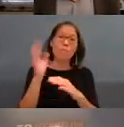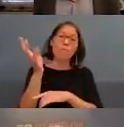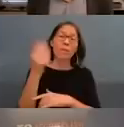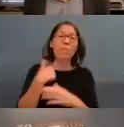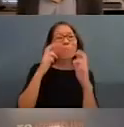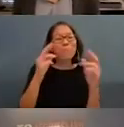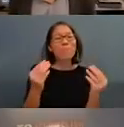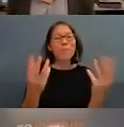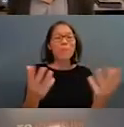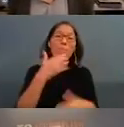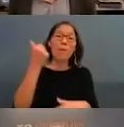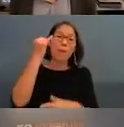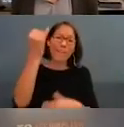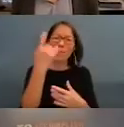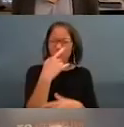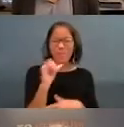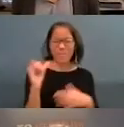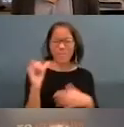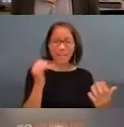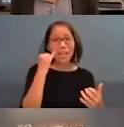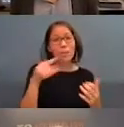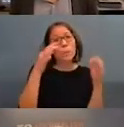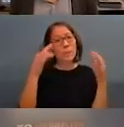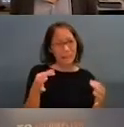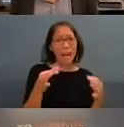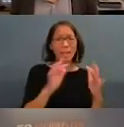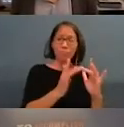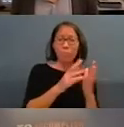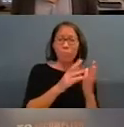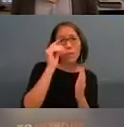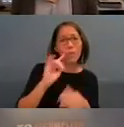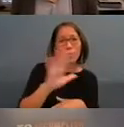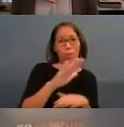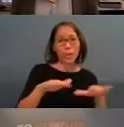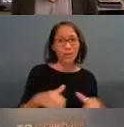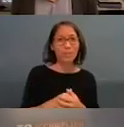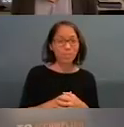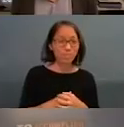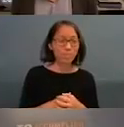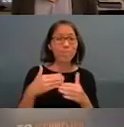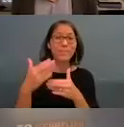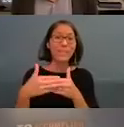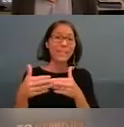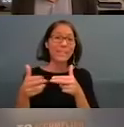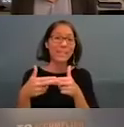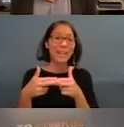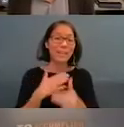a better idea of what that may look like should you choose that as an option for your child. Next slide, please.